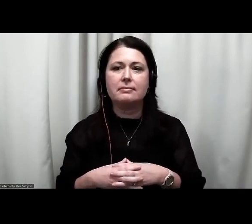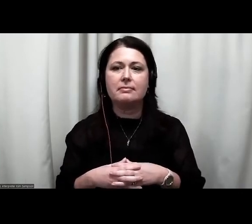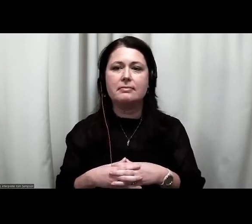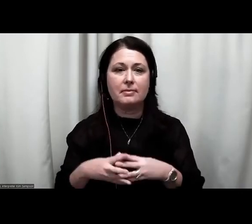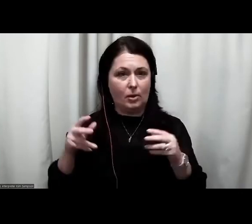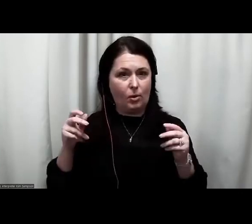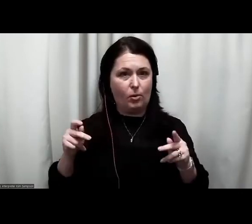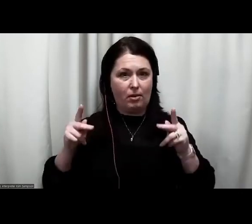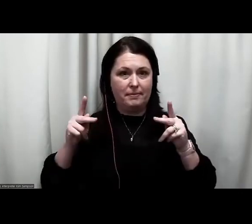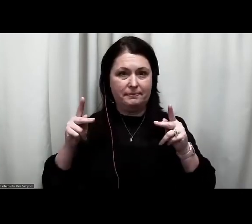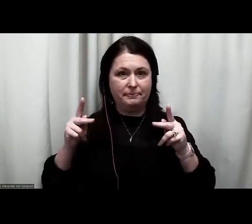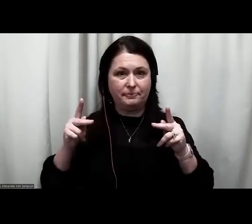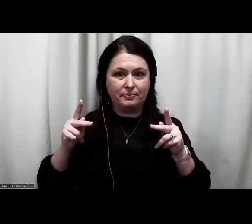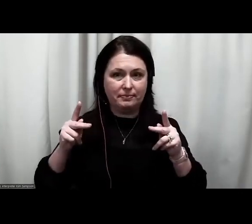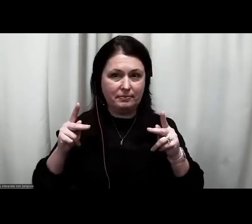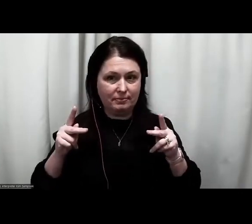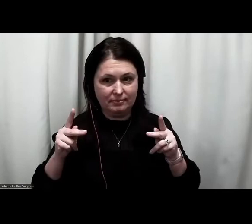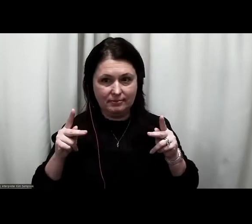All right, so